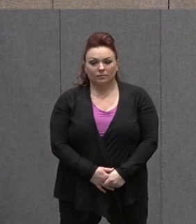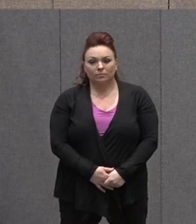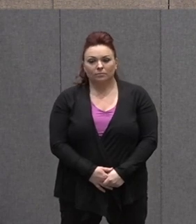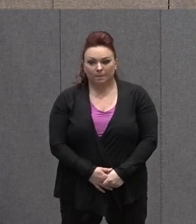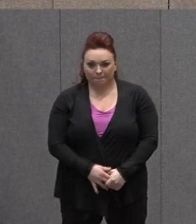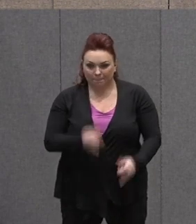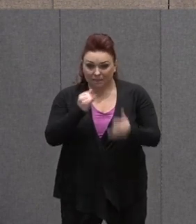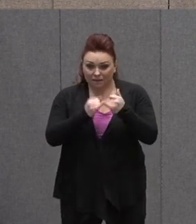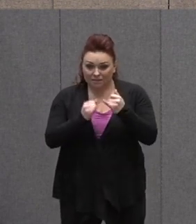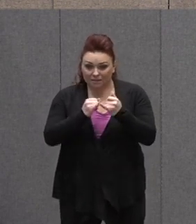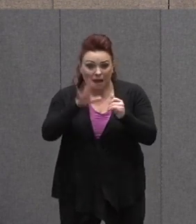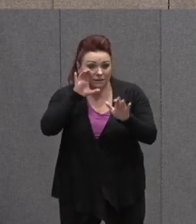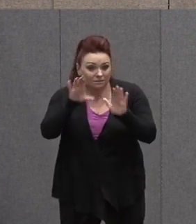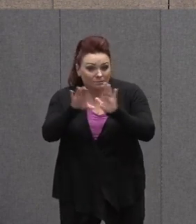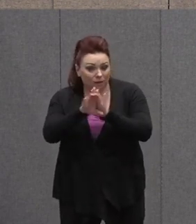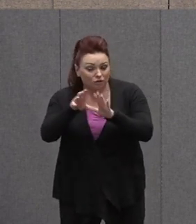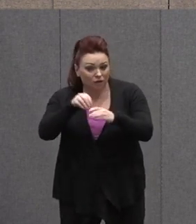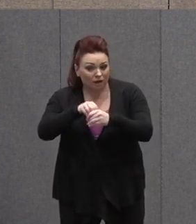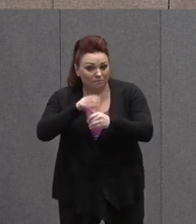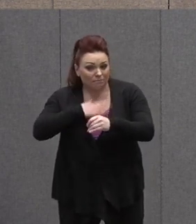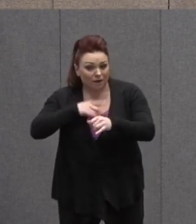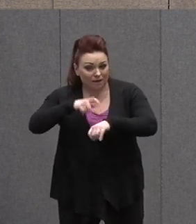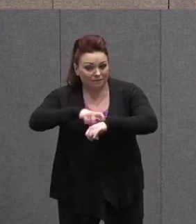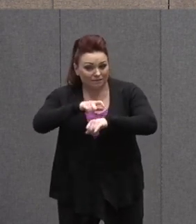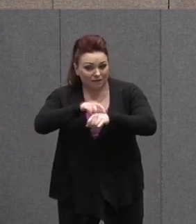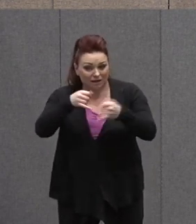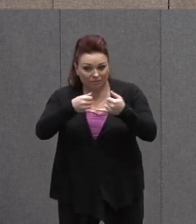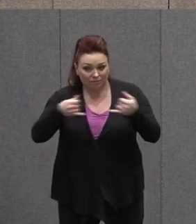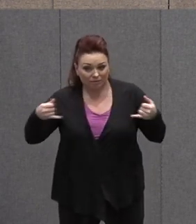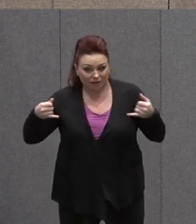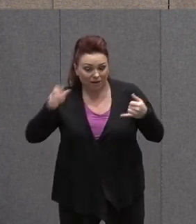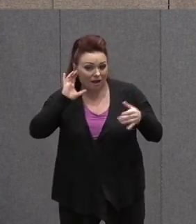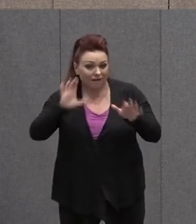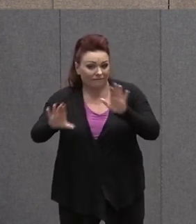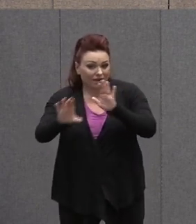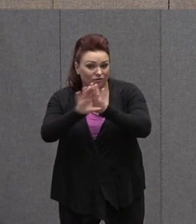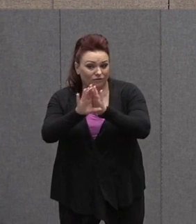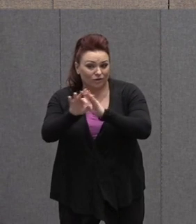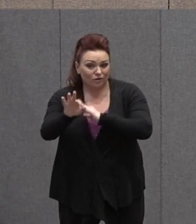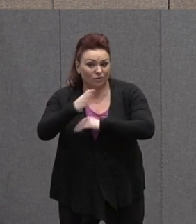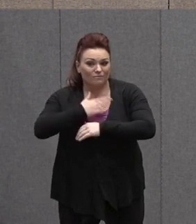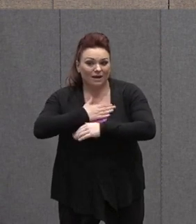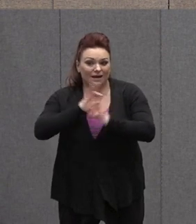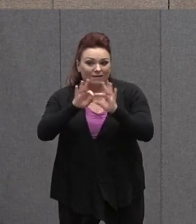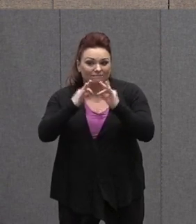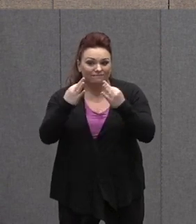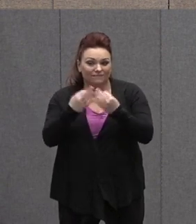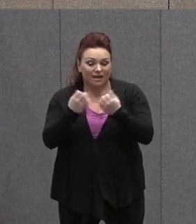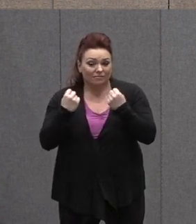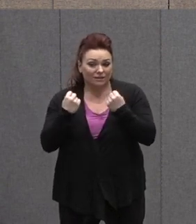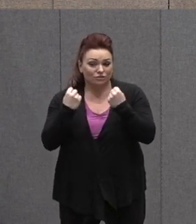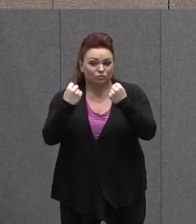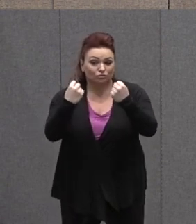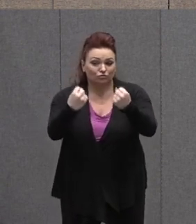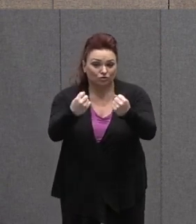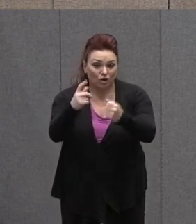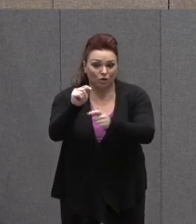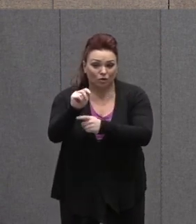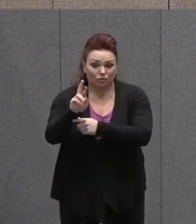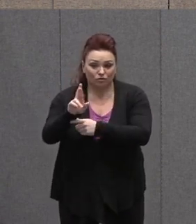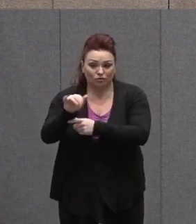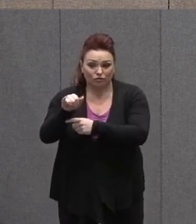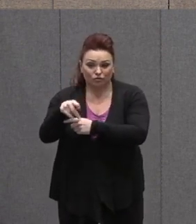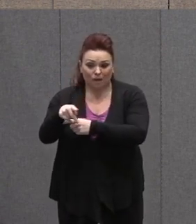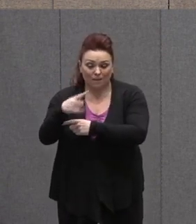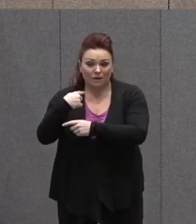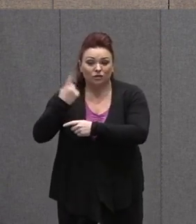And the last picture in my timeline, I found a photo of my family's road trip. So I'm going to write, we went on a